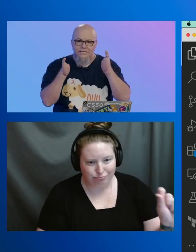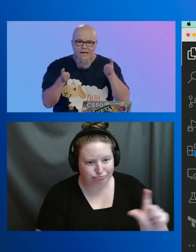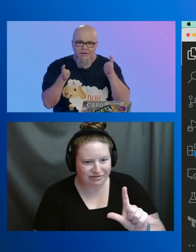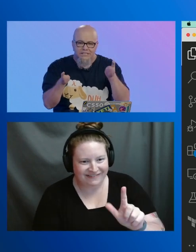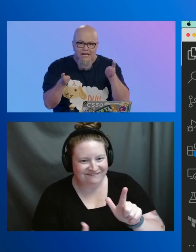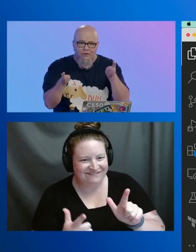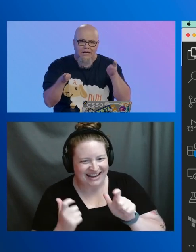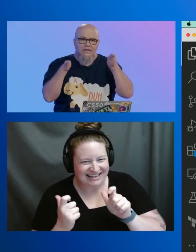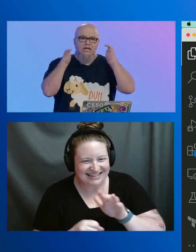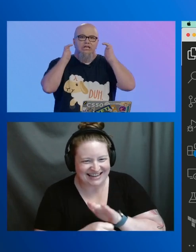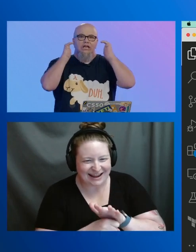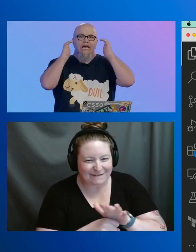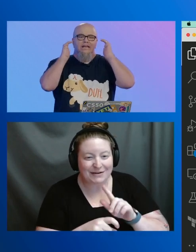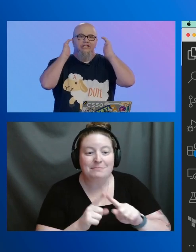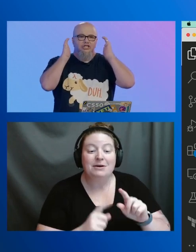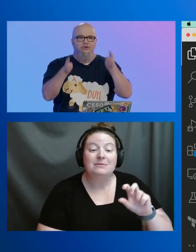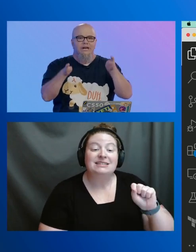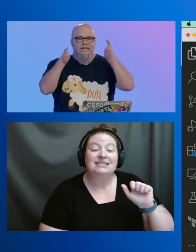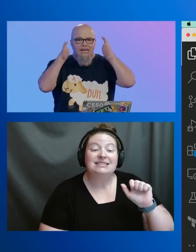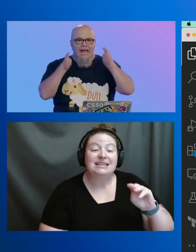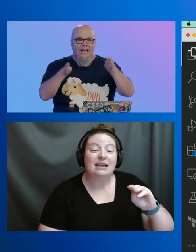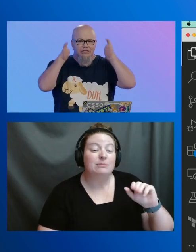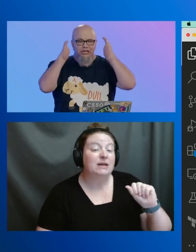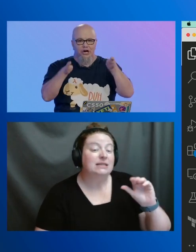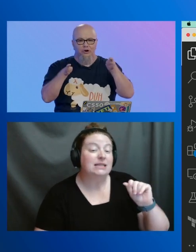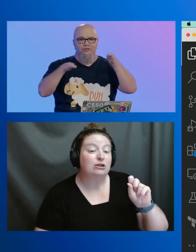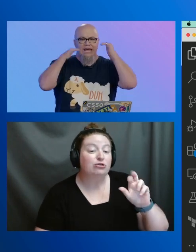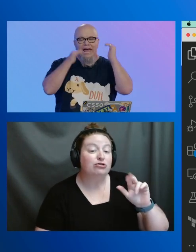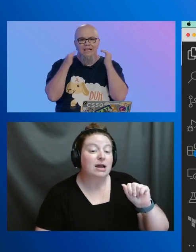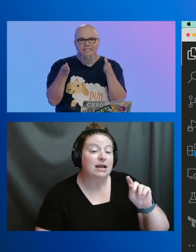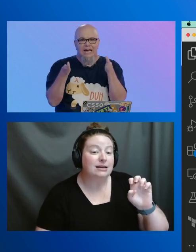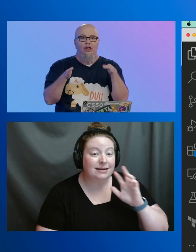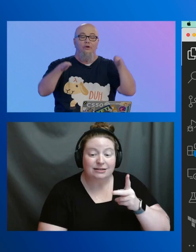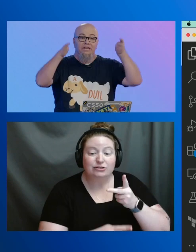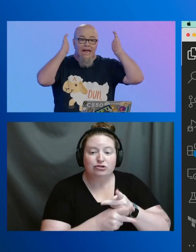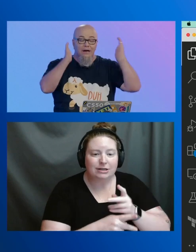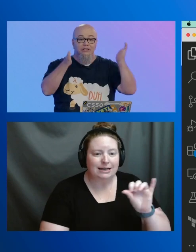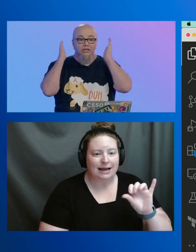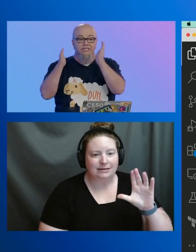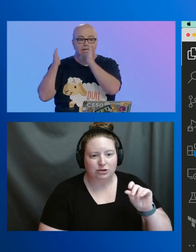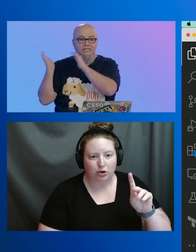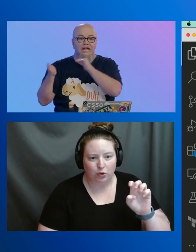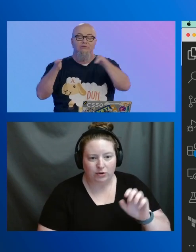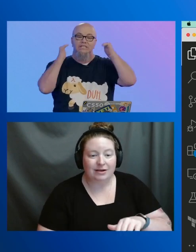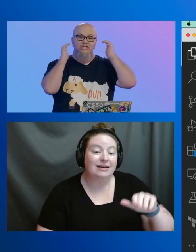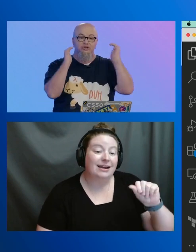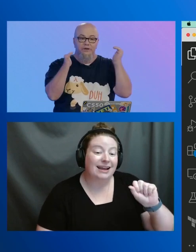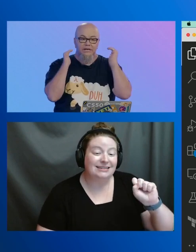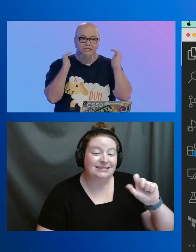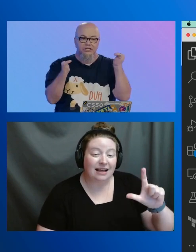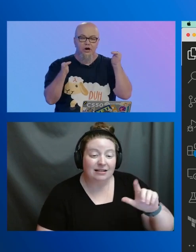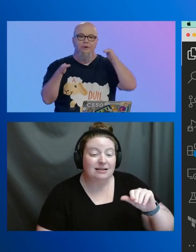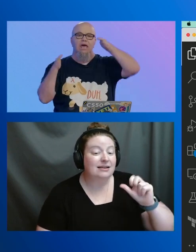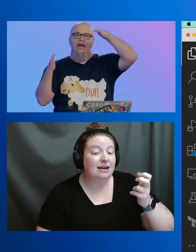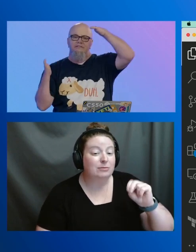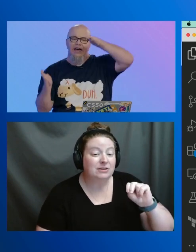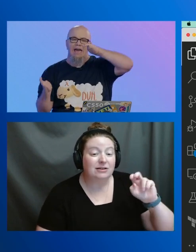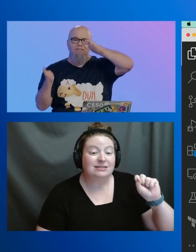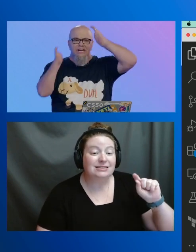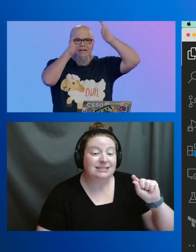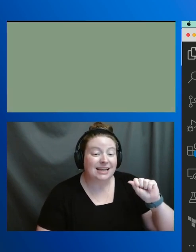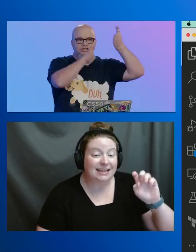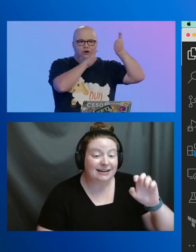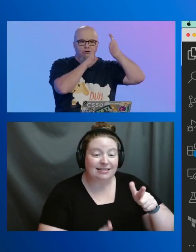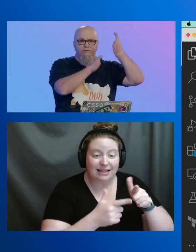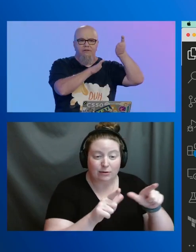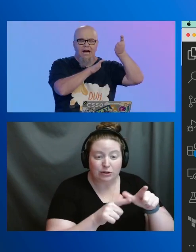With SAM Accelerate, it is treated as code. The ASL, or the Amazon States Language, is treated as code. And if I have